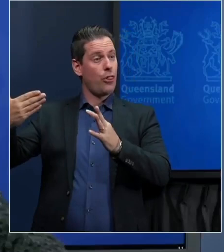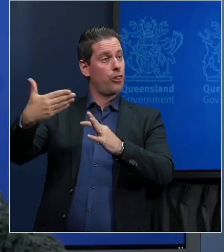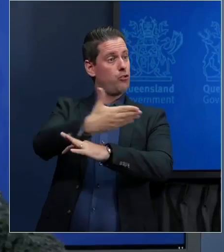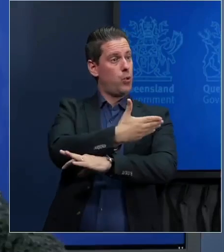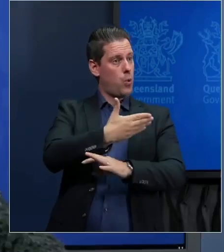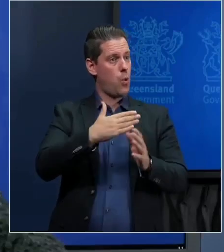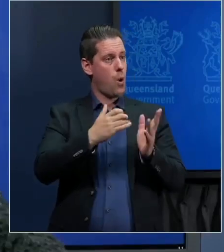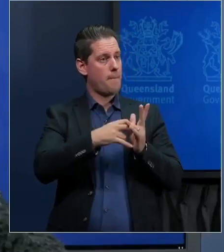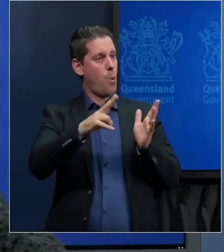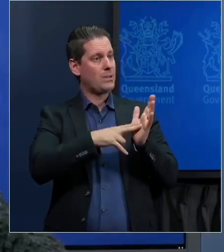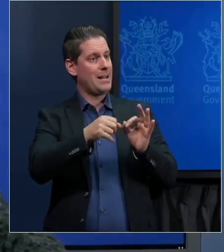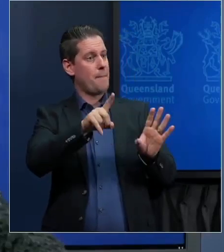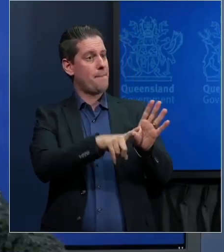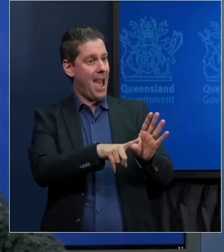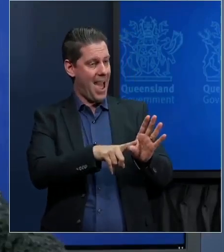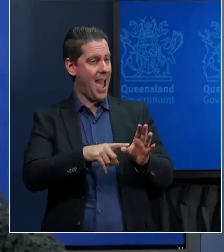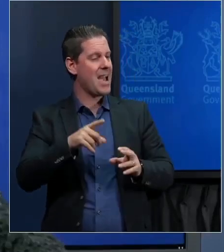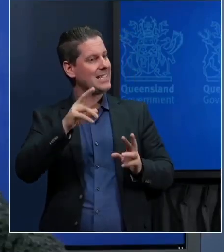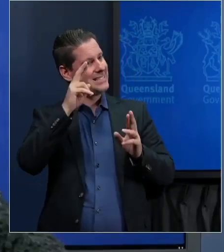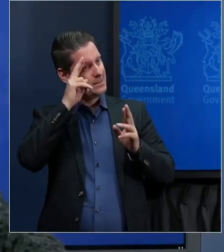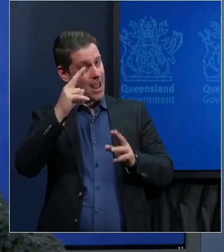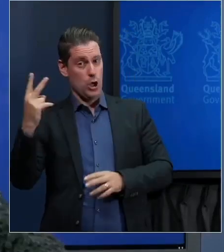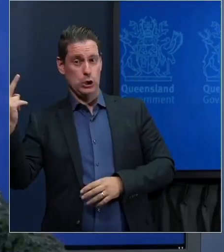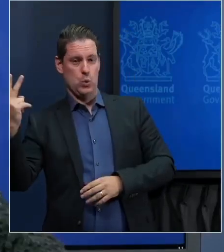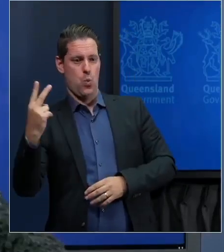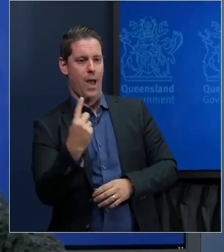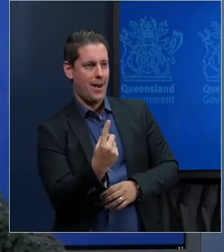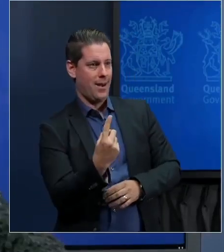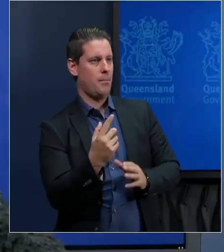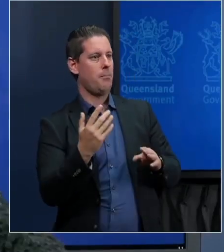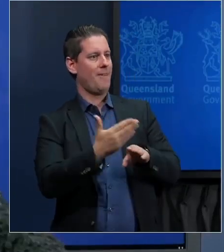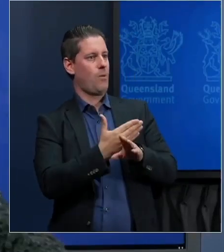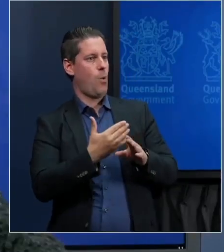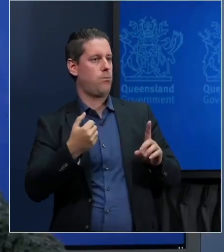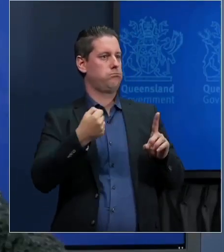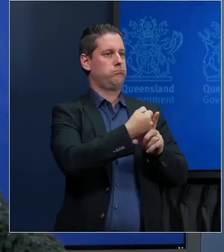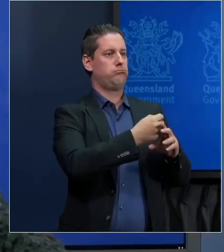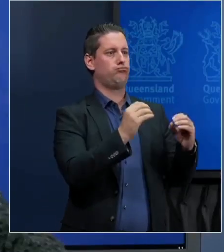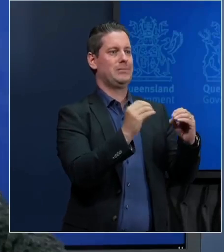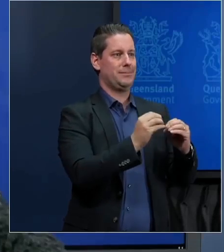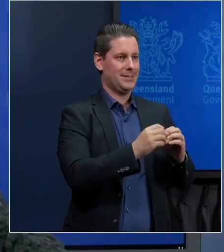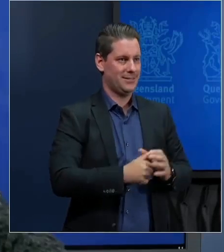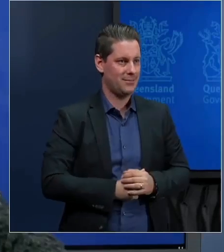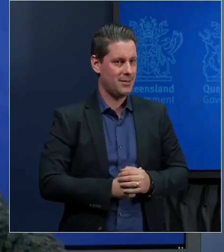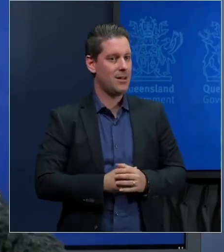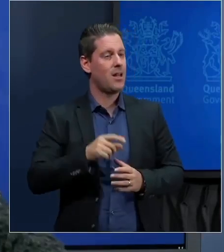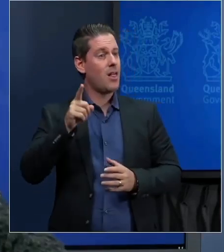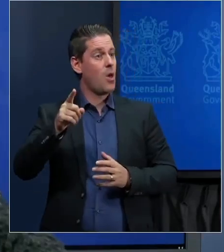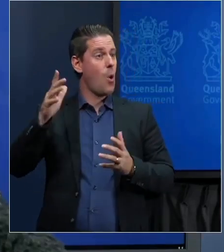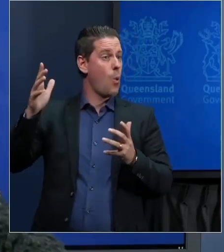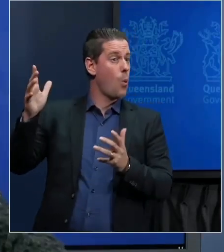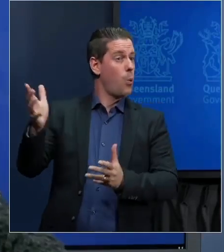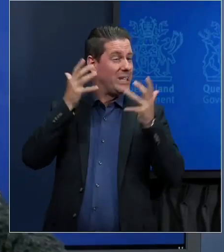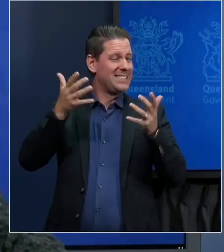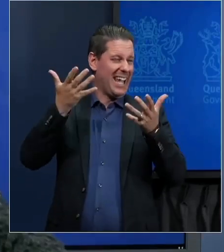is expected to weaken from a Category 2 to a Category 1 system. This will mean that destructive winds are unlikely for